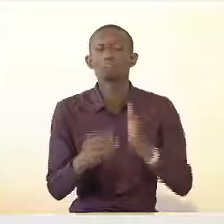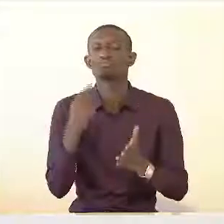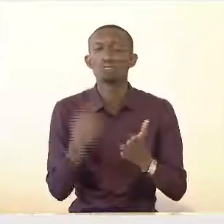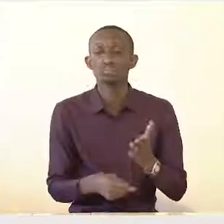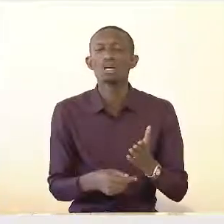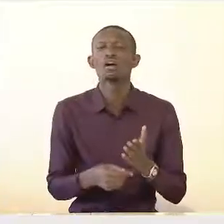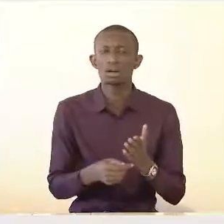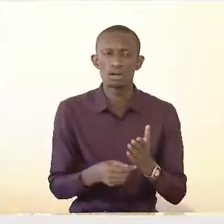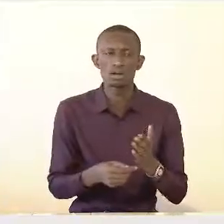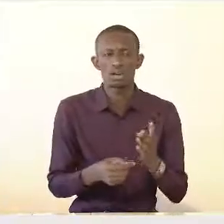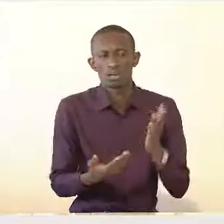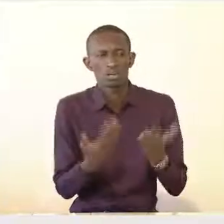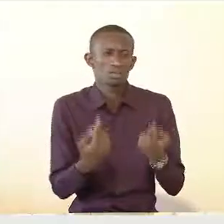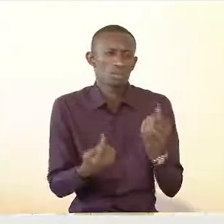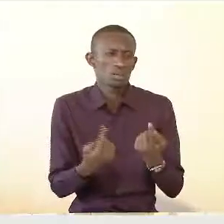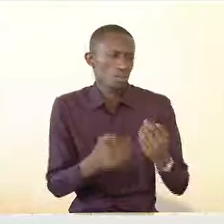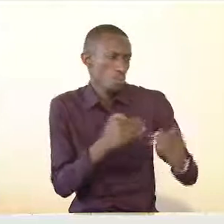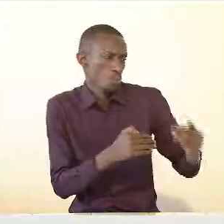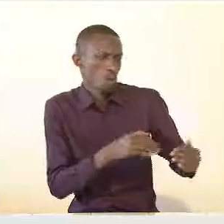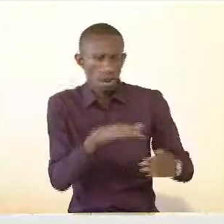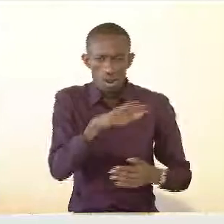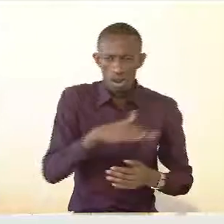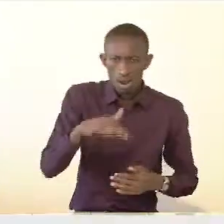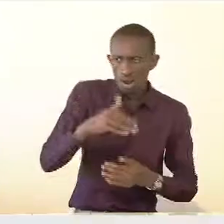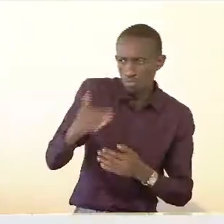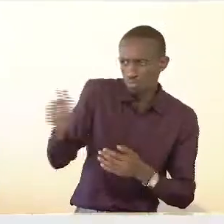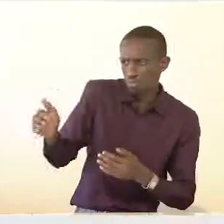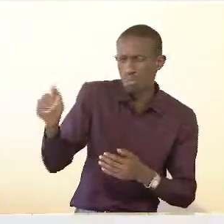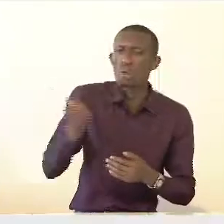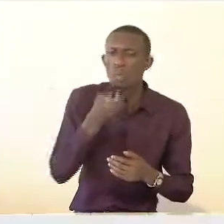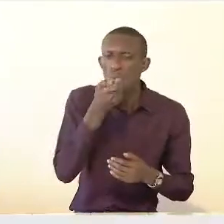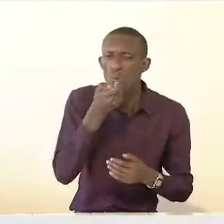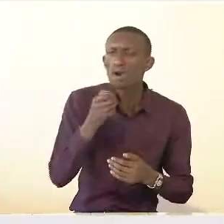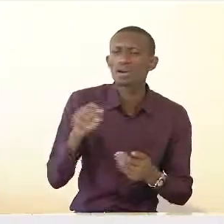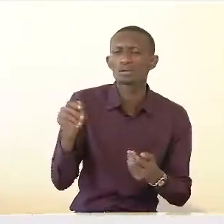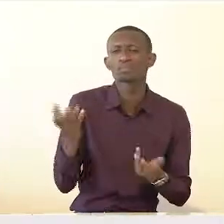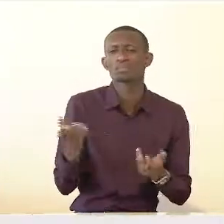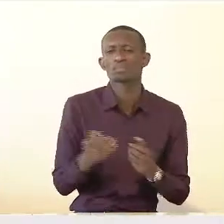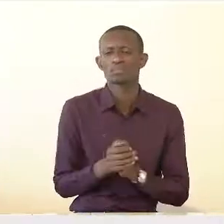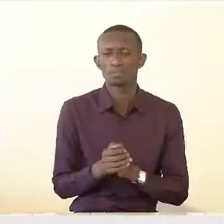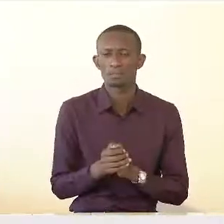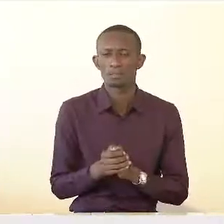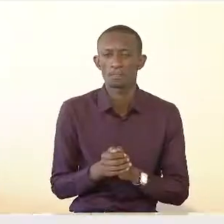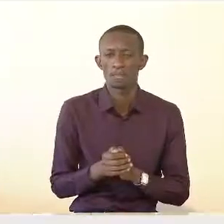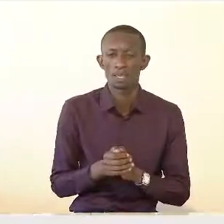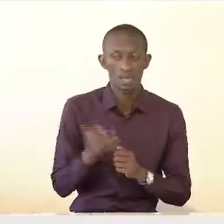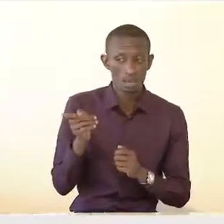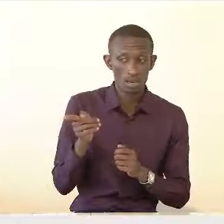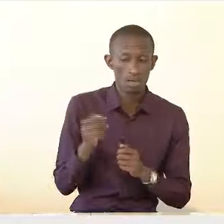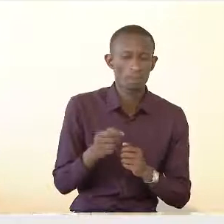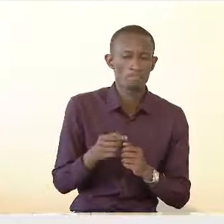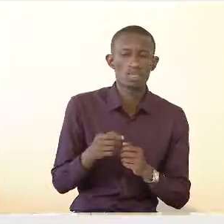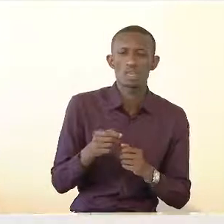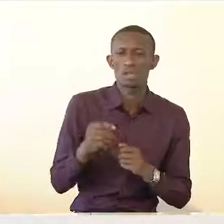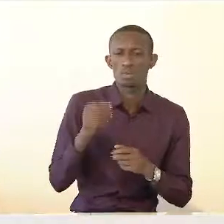surrounding environment. We talk about the surrounding environment. The hypothalamus. I think the hypothalamus is a part of the brain which is found